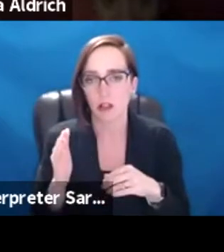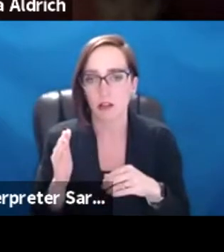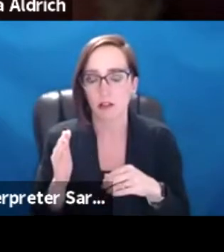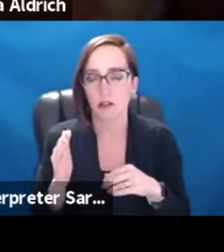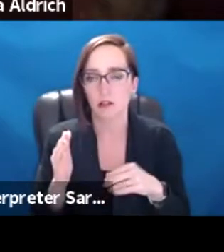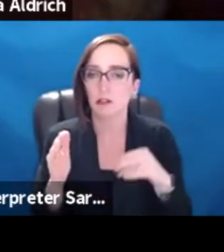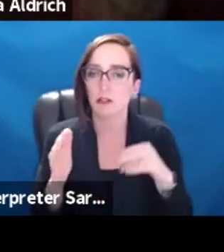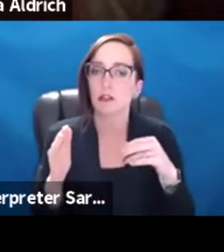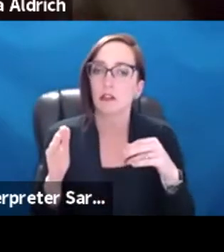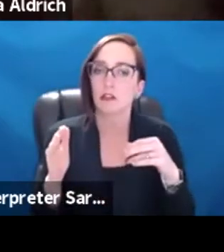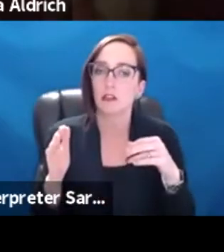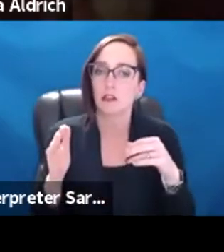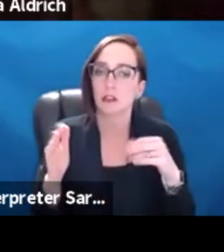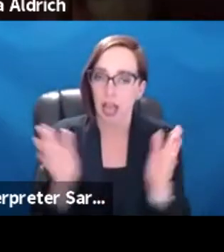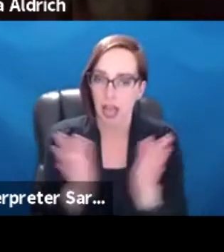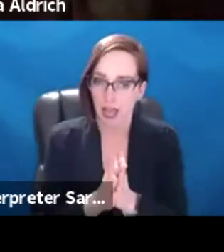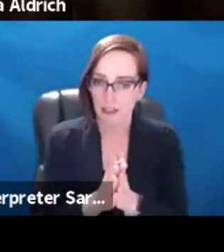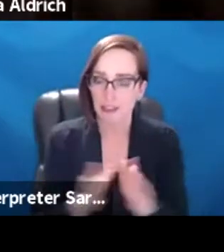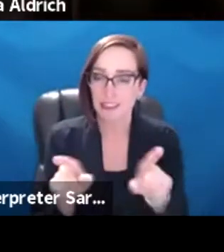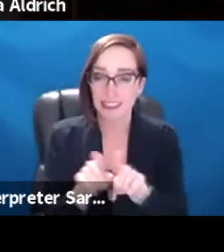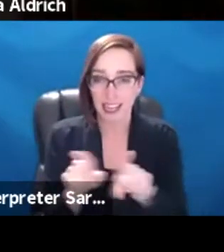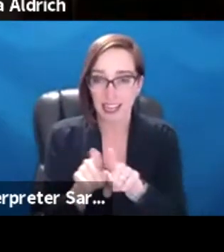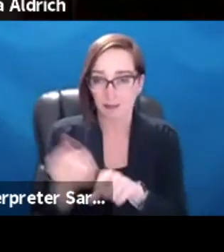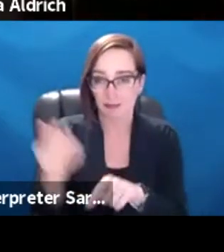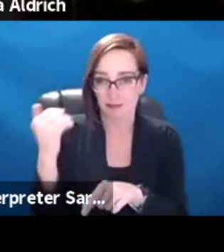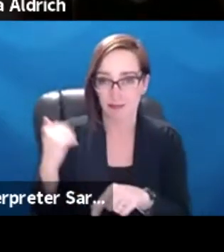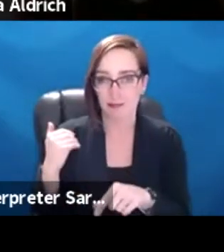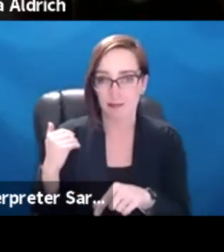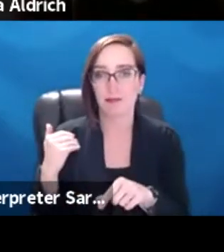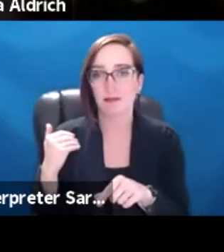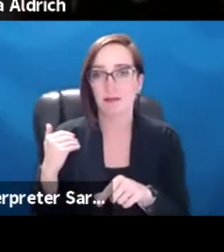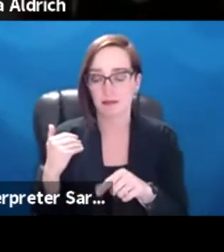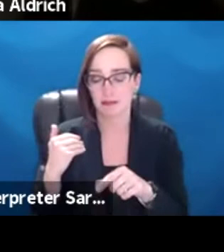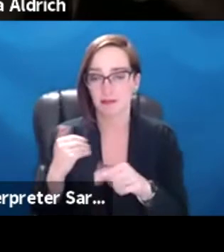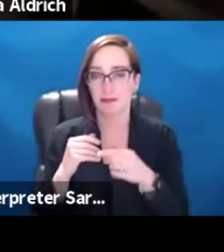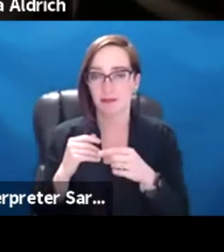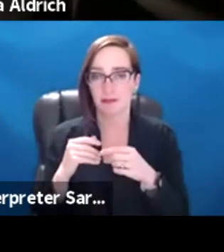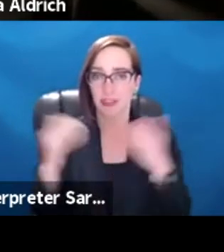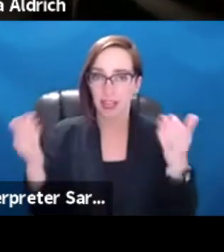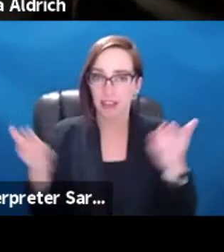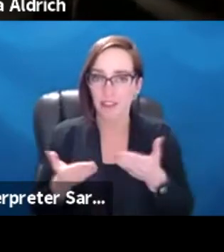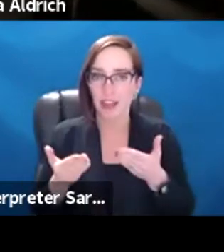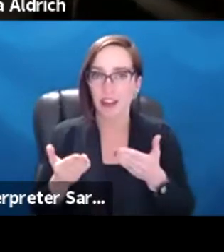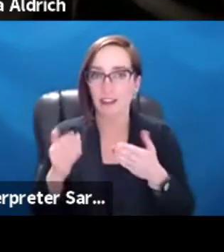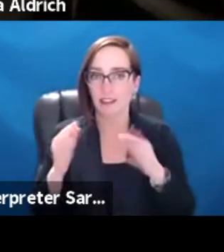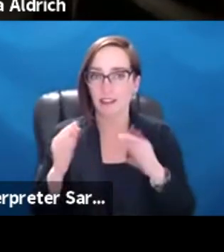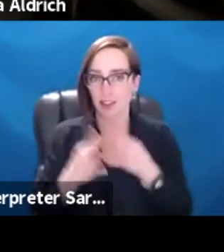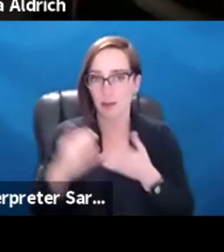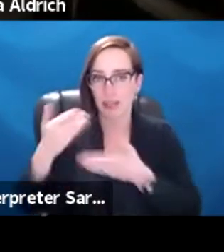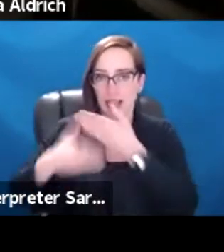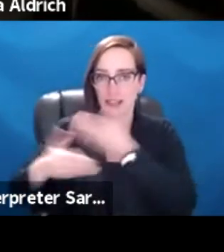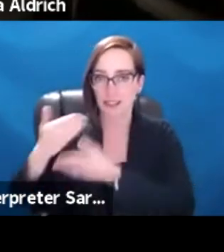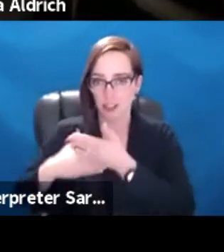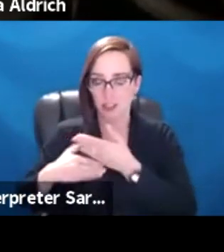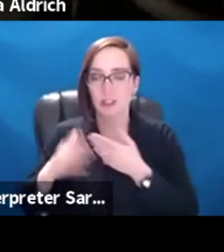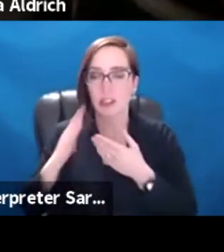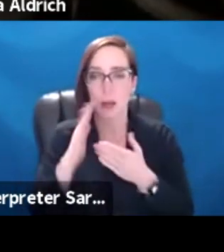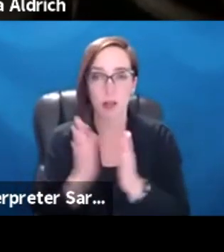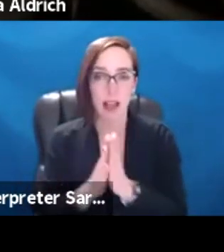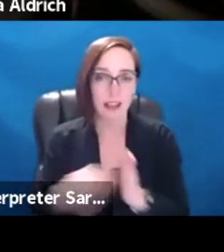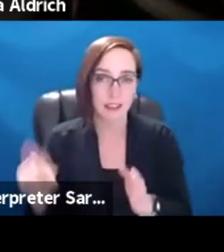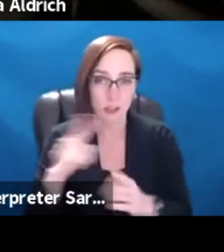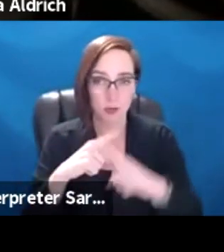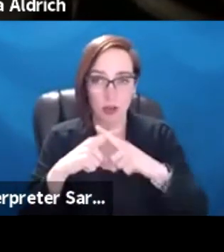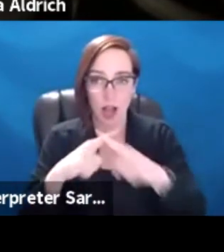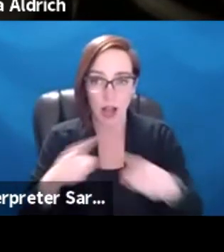ceremonially, just like we did bringing our ancestors in a moment ago. I'm going to invite you to unmute, and I'm going